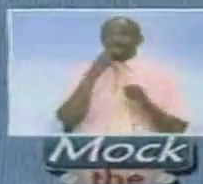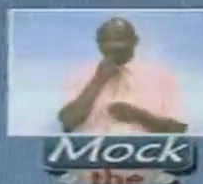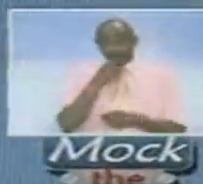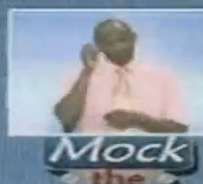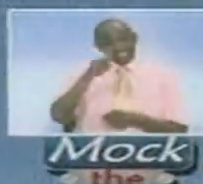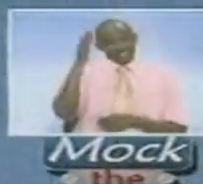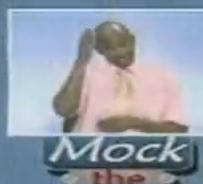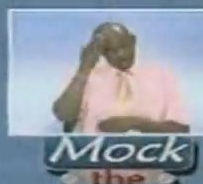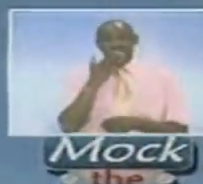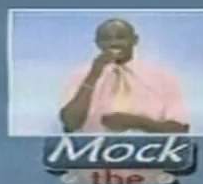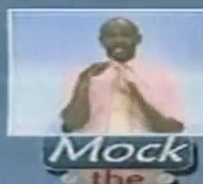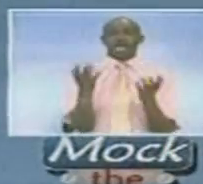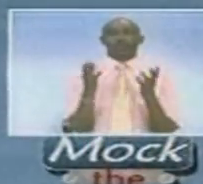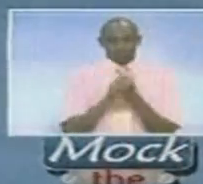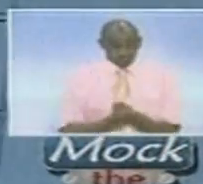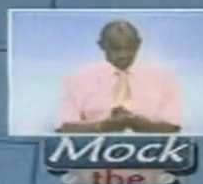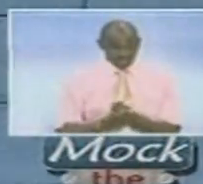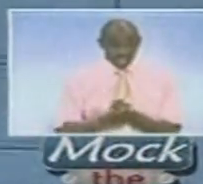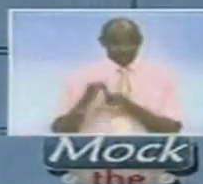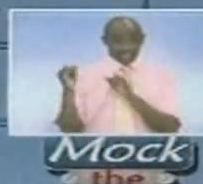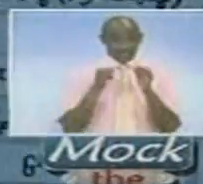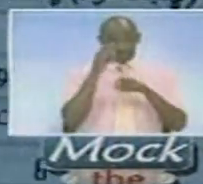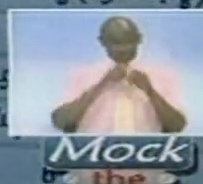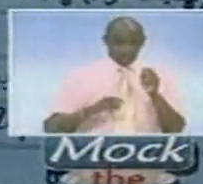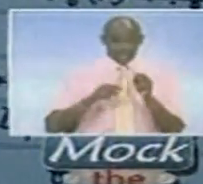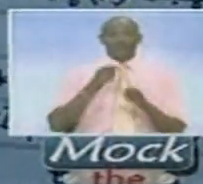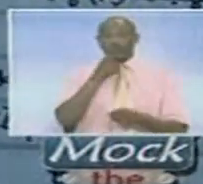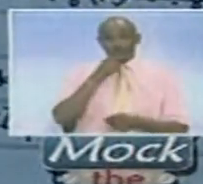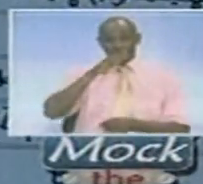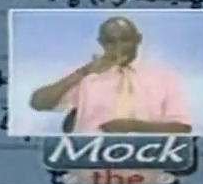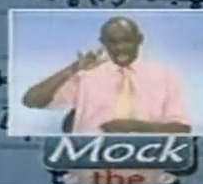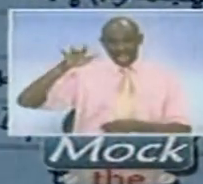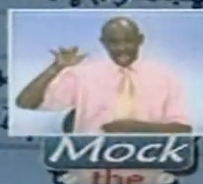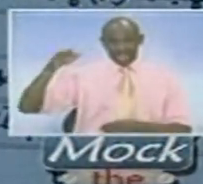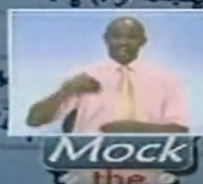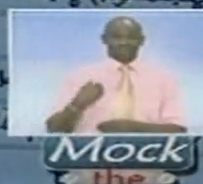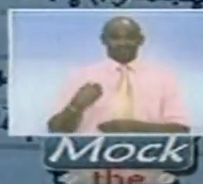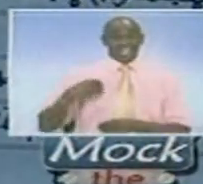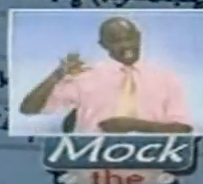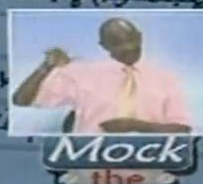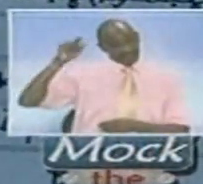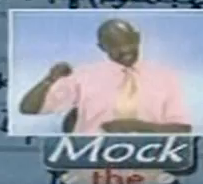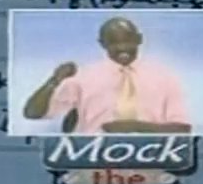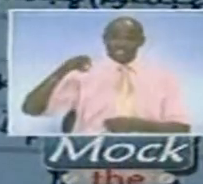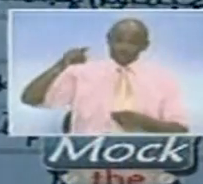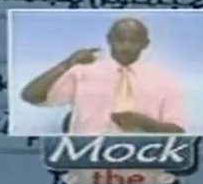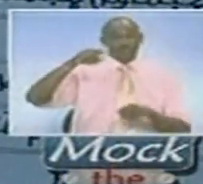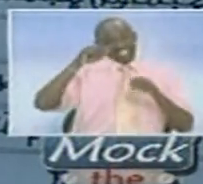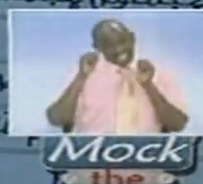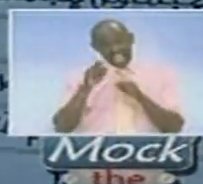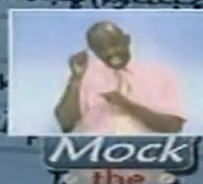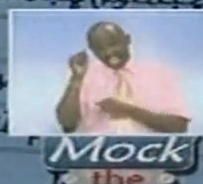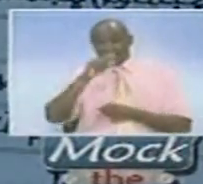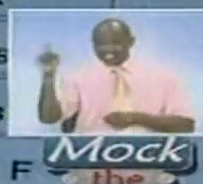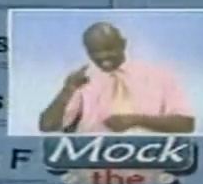know how to respond. Introducing the Luo alphabet. In this alphabet, you do not get your usual A to Z. You